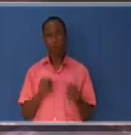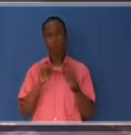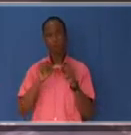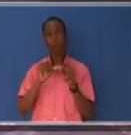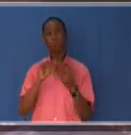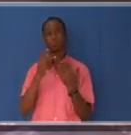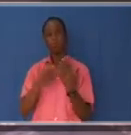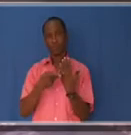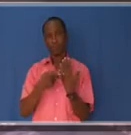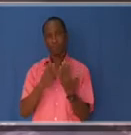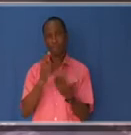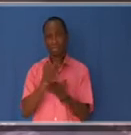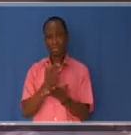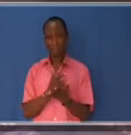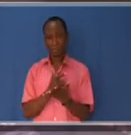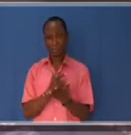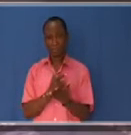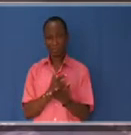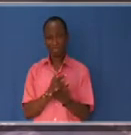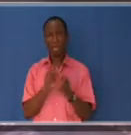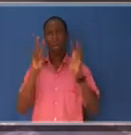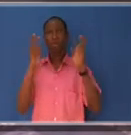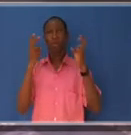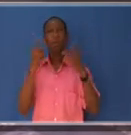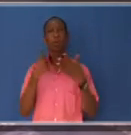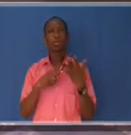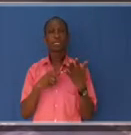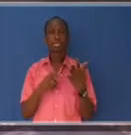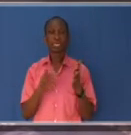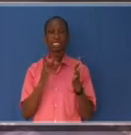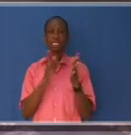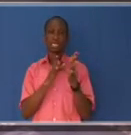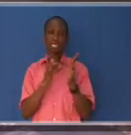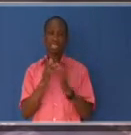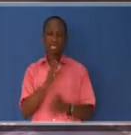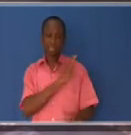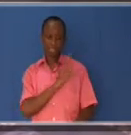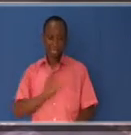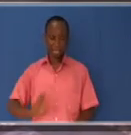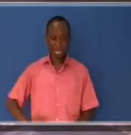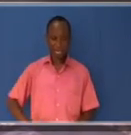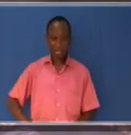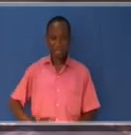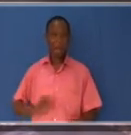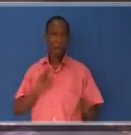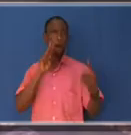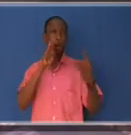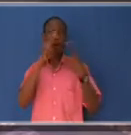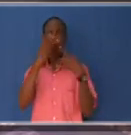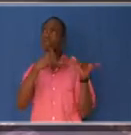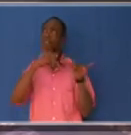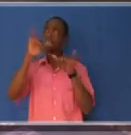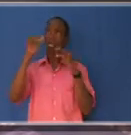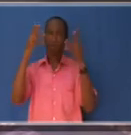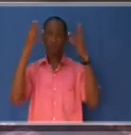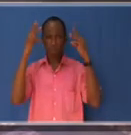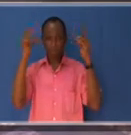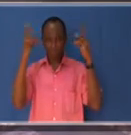series in the subject or the topic, Jesus Christ, the prophet like